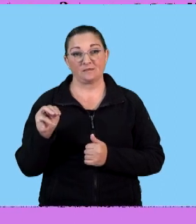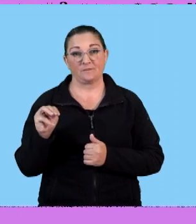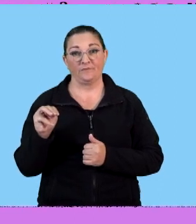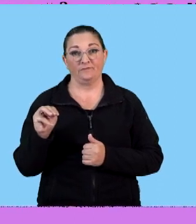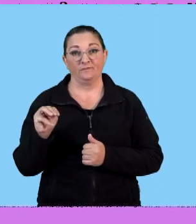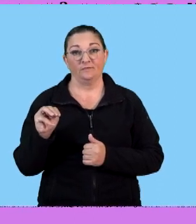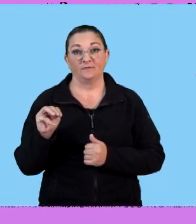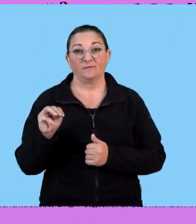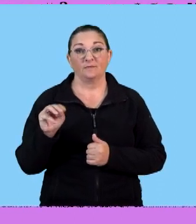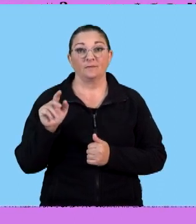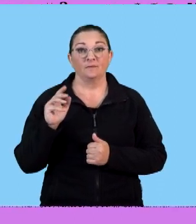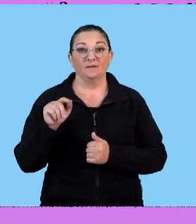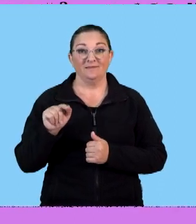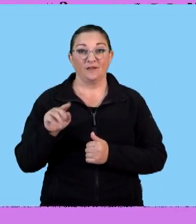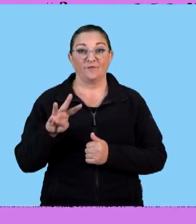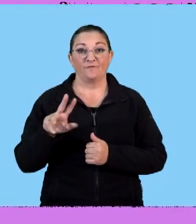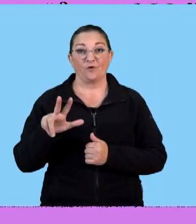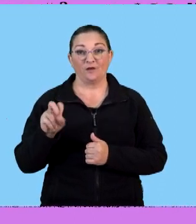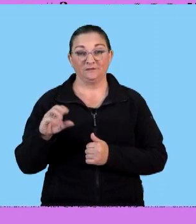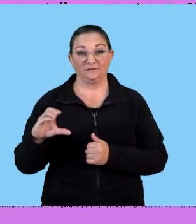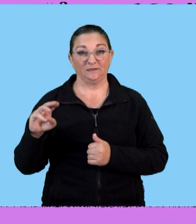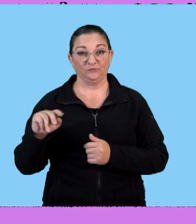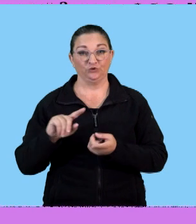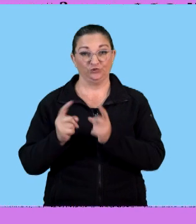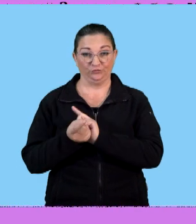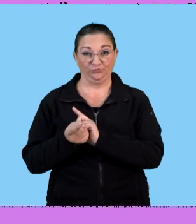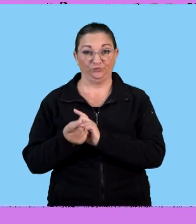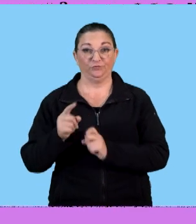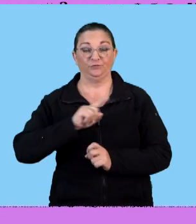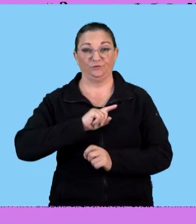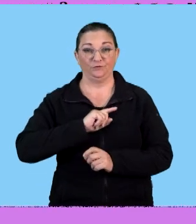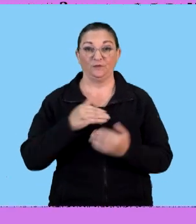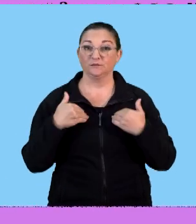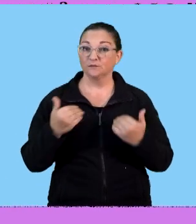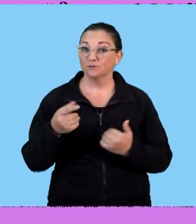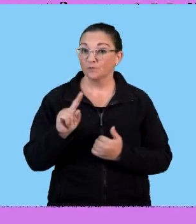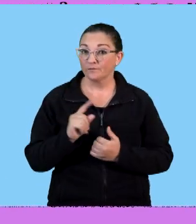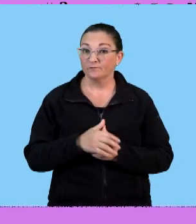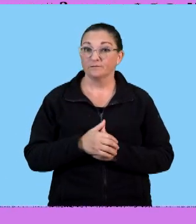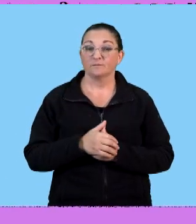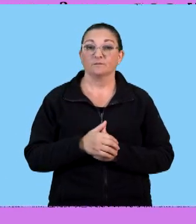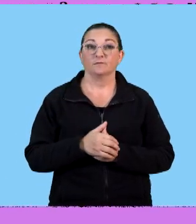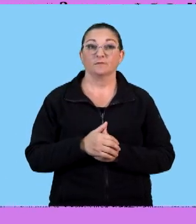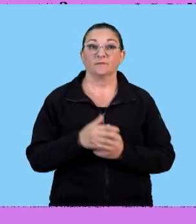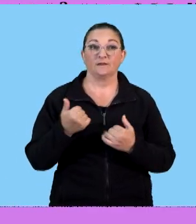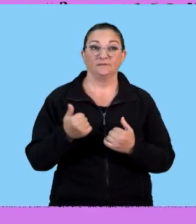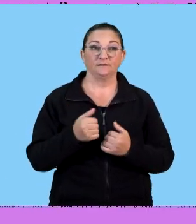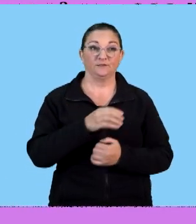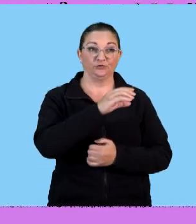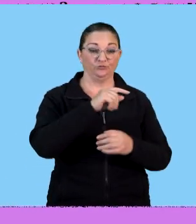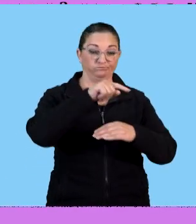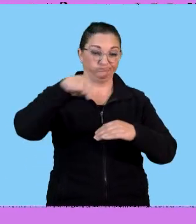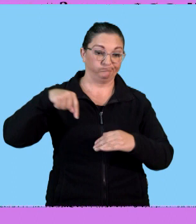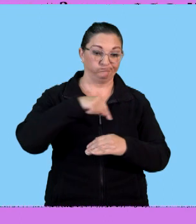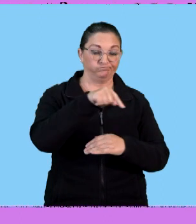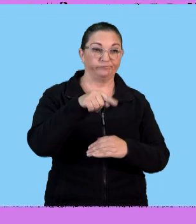meters, right? When we converted that diameter. So therefore, I will start by indicating